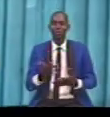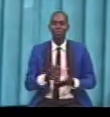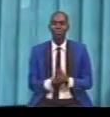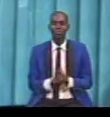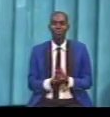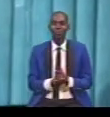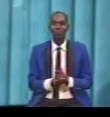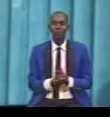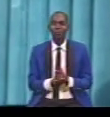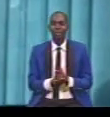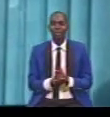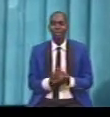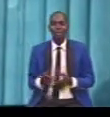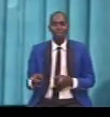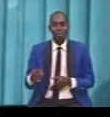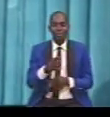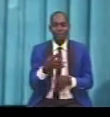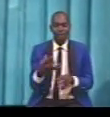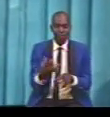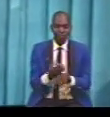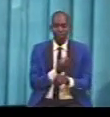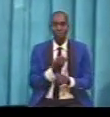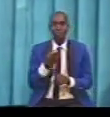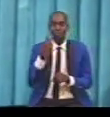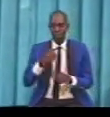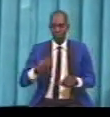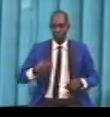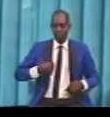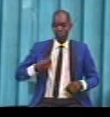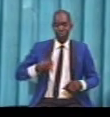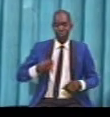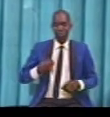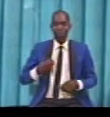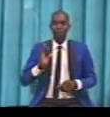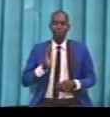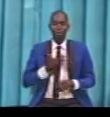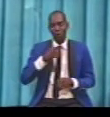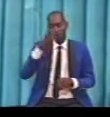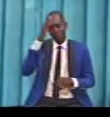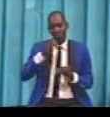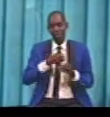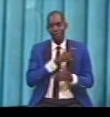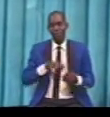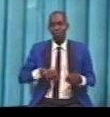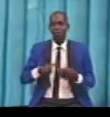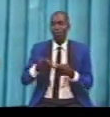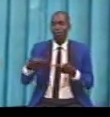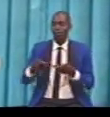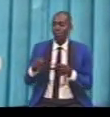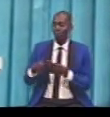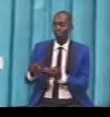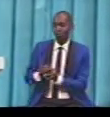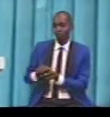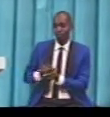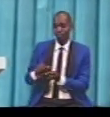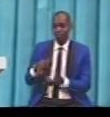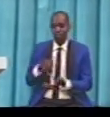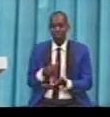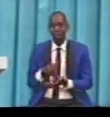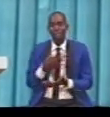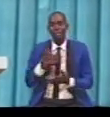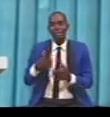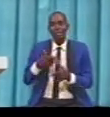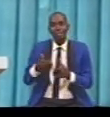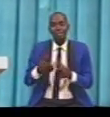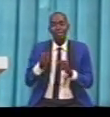I've not finished. They took the clothes, the suit of our Father and the Lord to a dry cleaner. And then